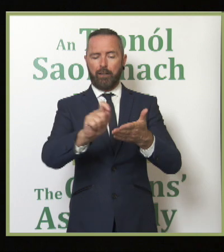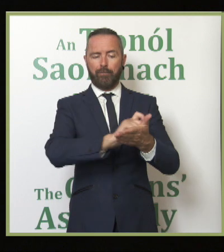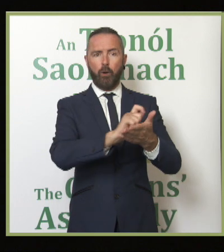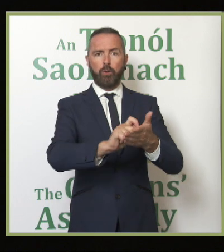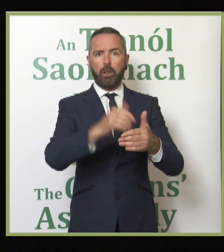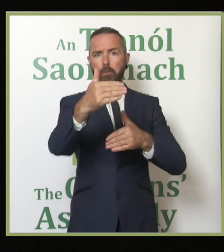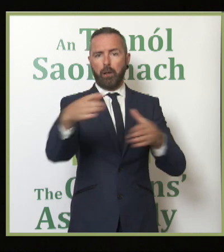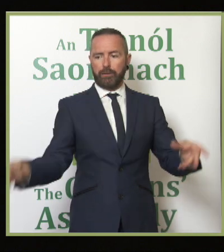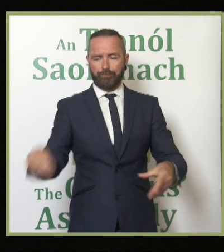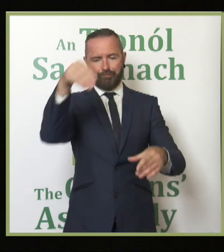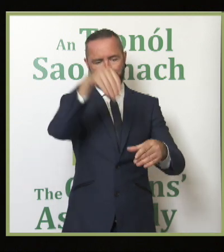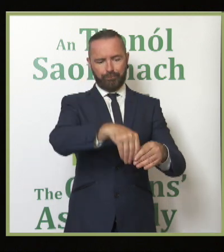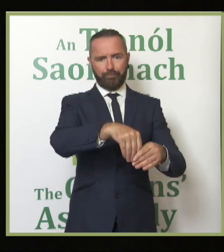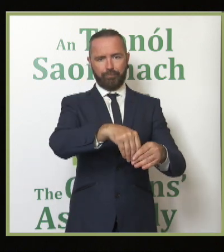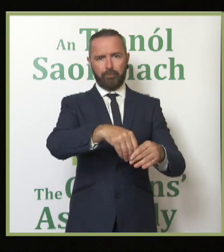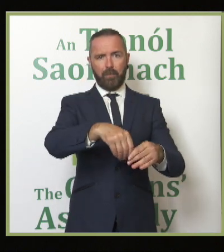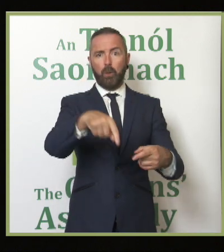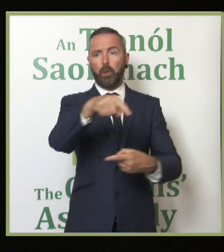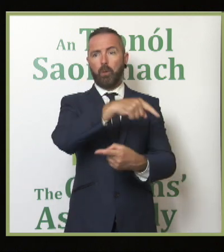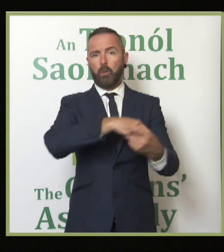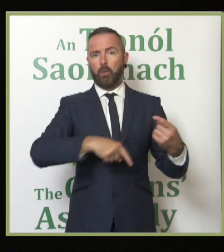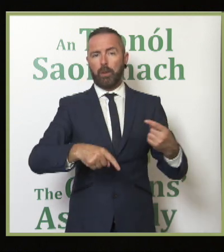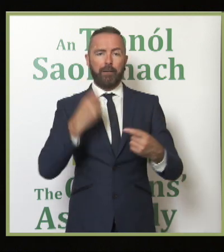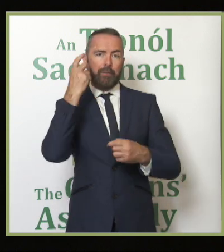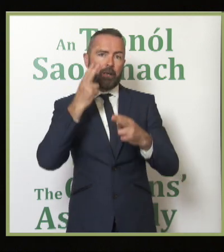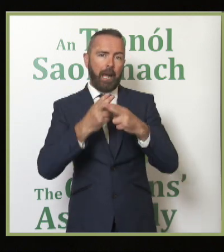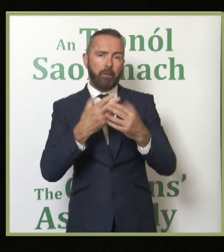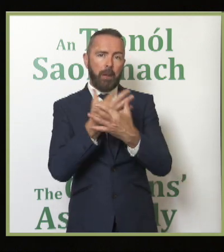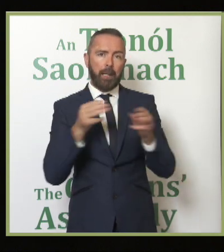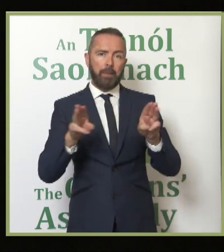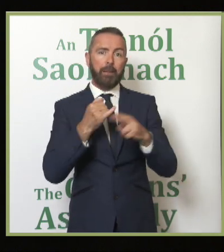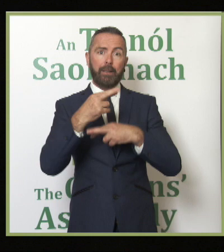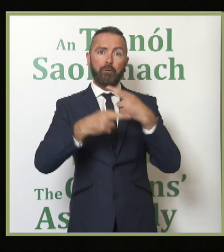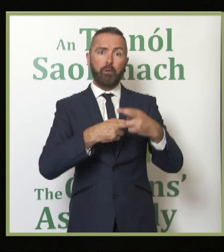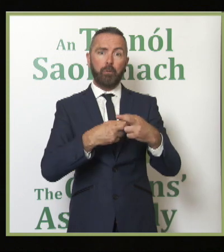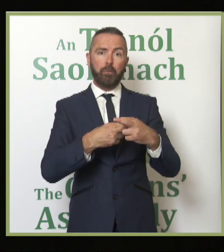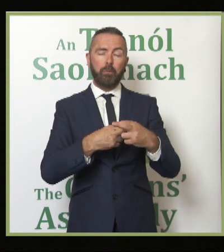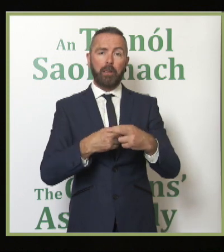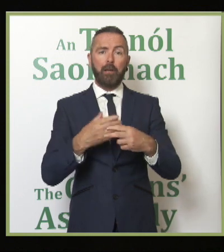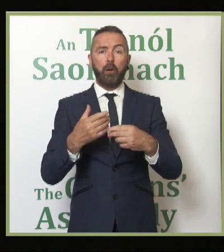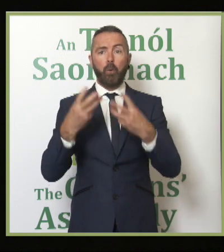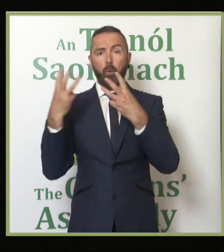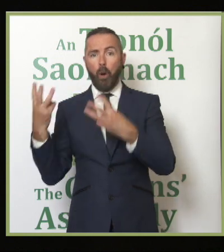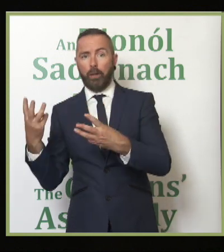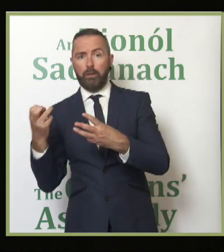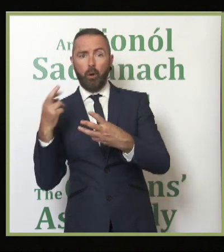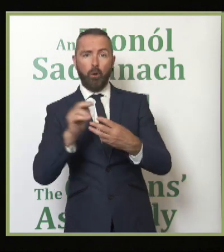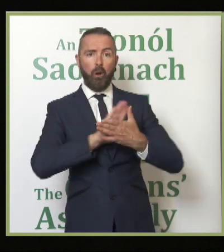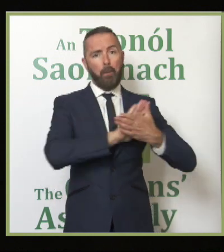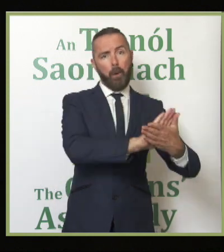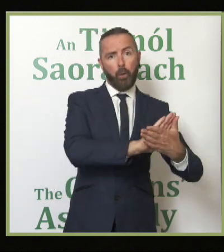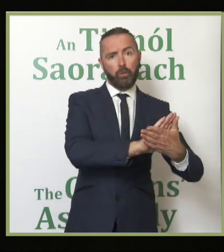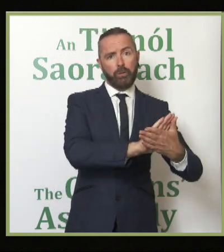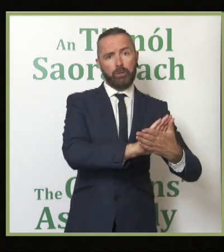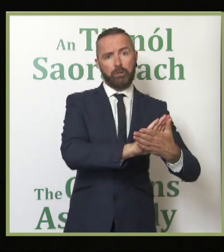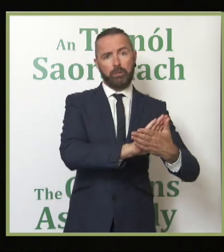and we figure out how many in the room are in favour or against certain propositions, and those agreed propositions